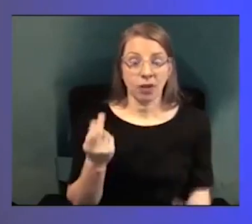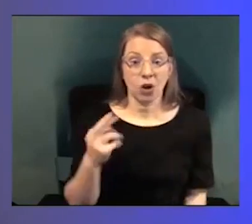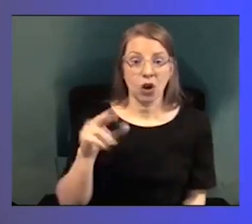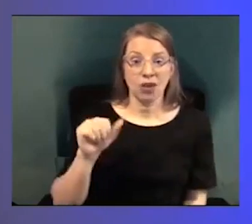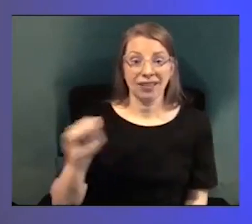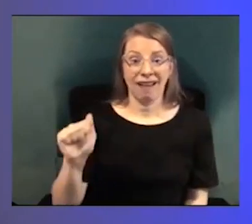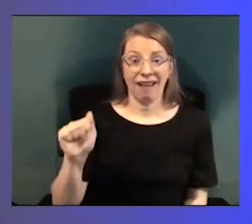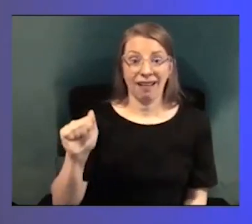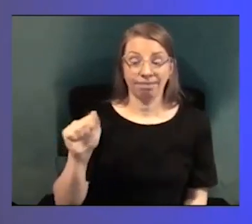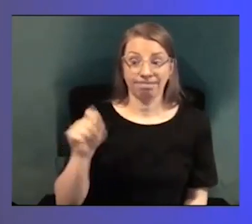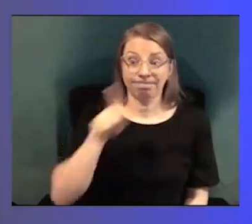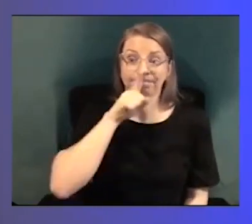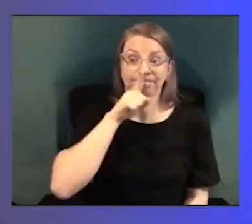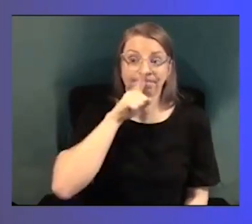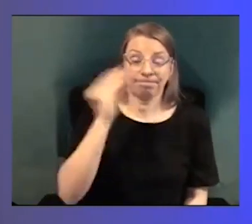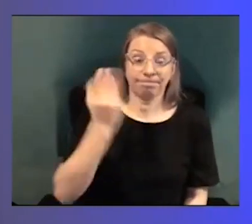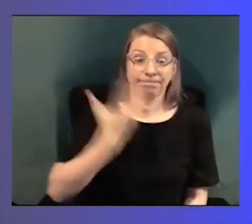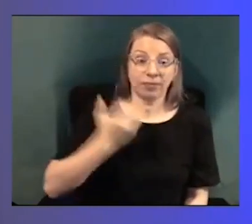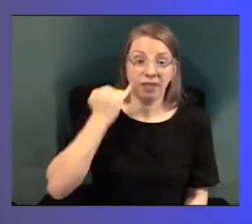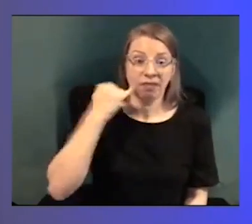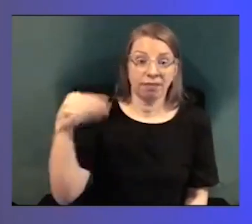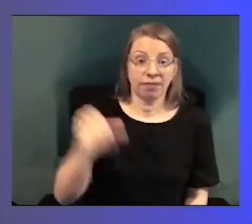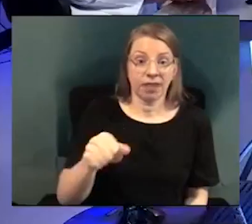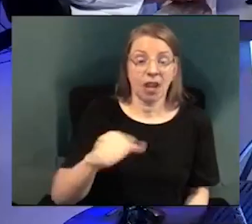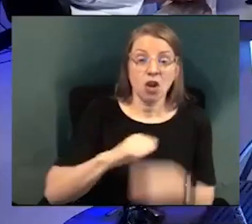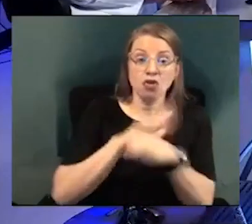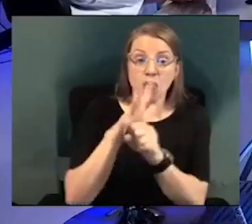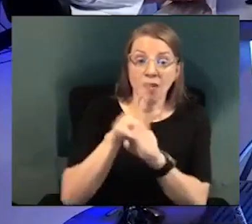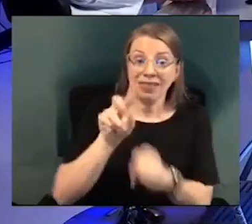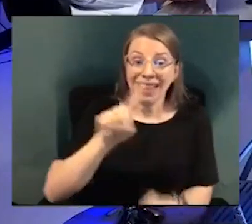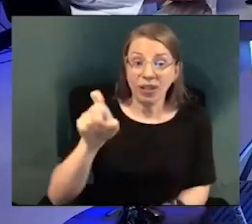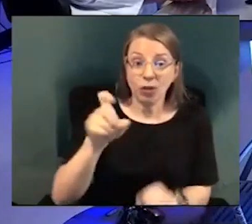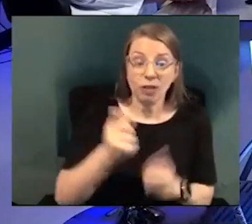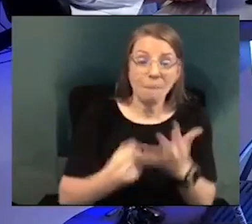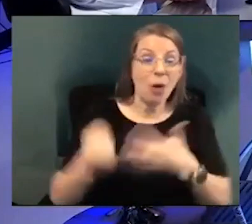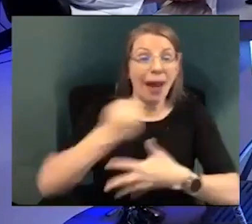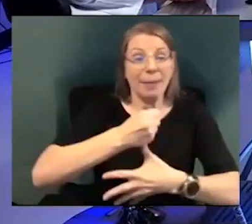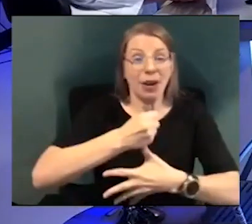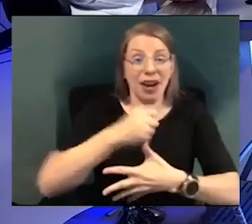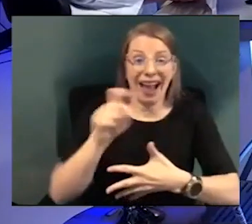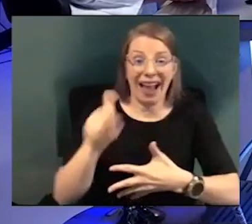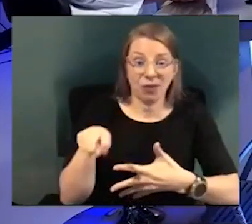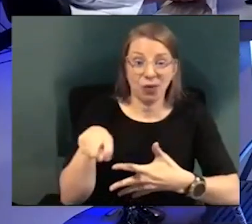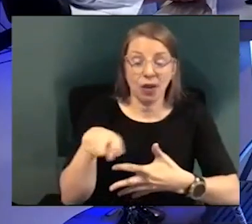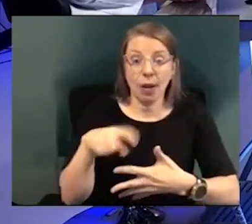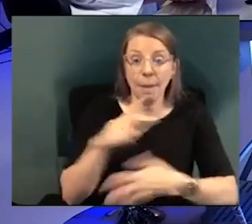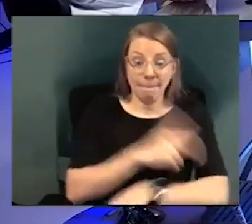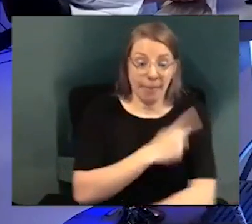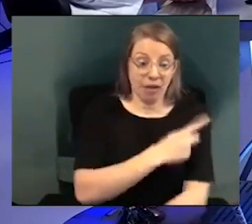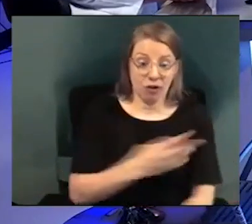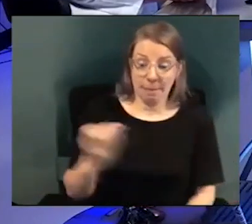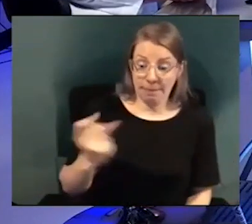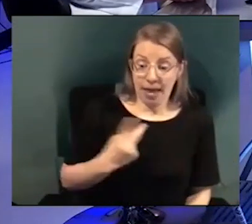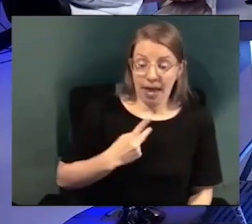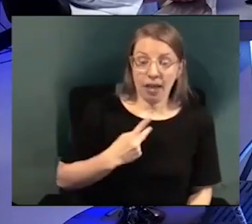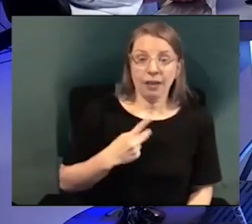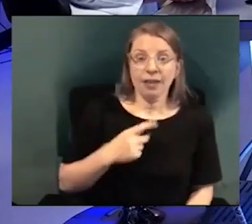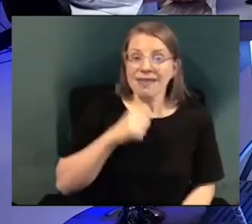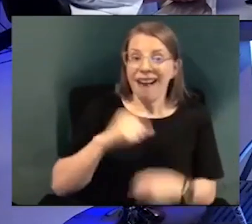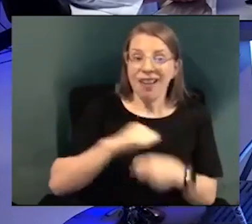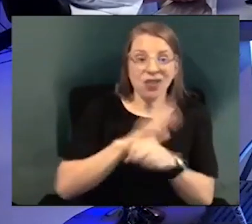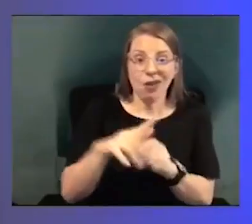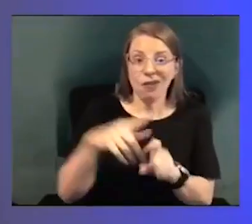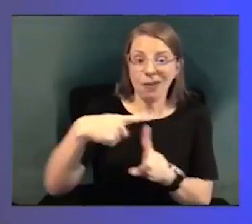that. It's only if COVID is the primary diagnosis. So when these patients come back, they're no longer COVID positive. Correct. So